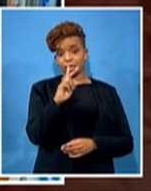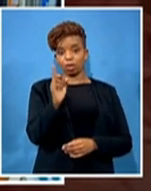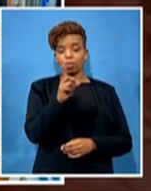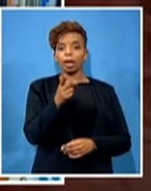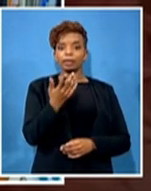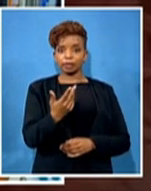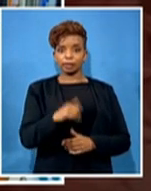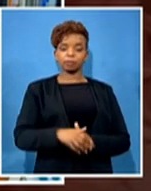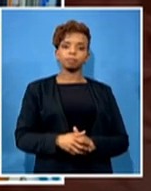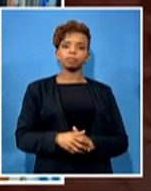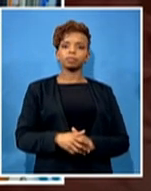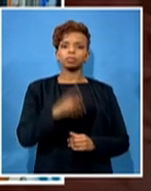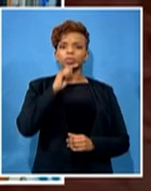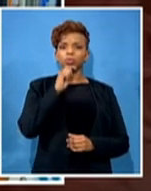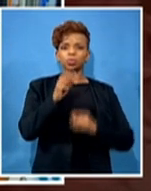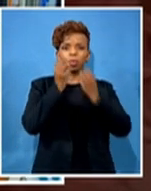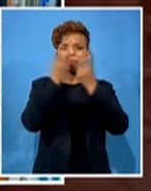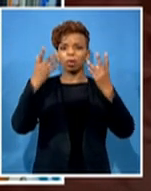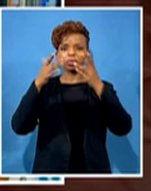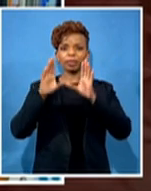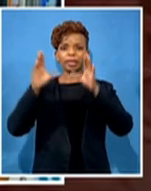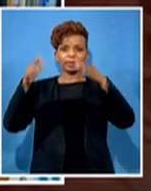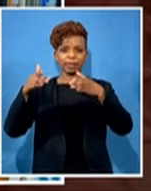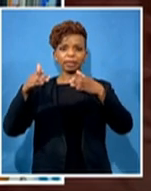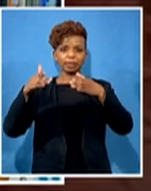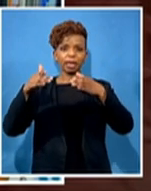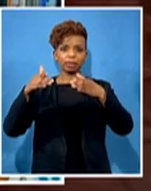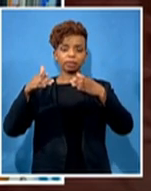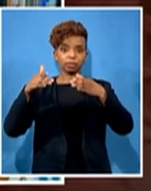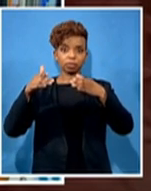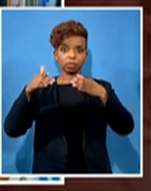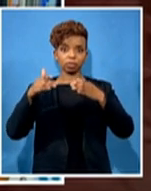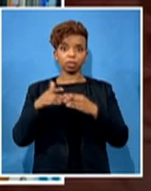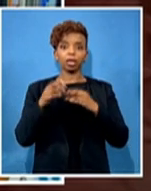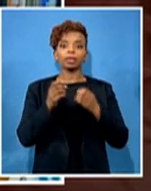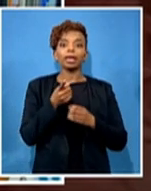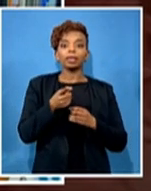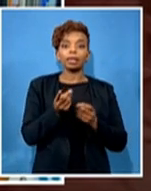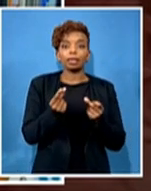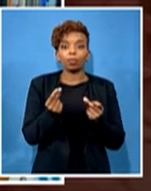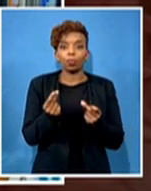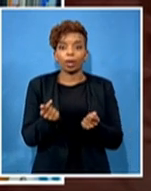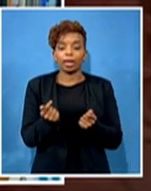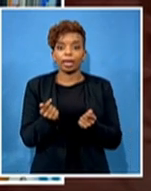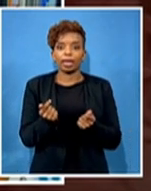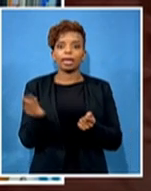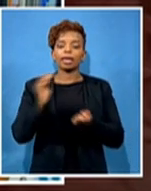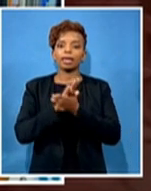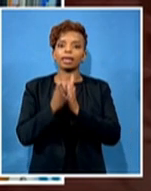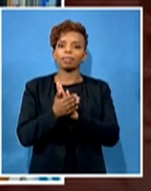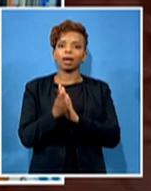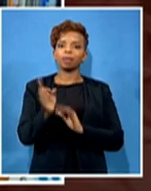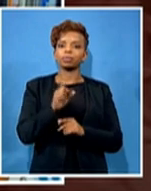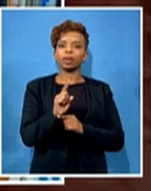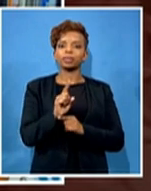So manufacturing has restarted. It is picking up steam. It certainly will be a better number in June than it was in either April